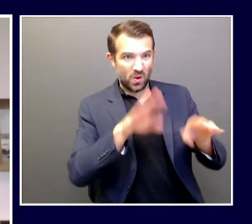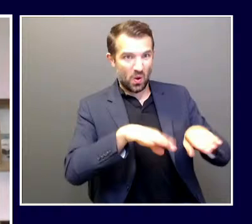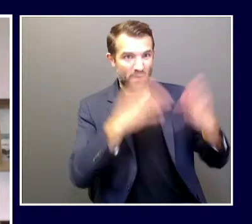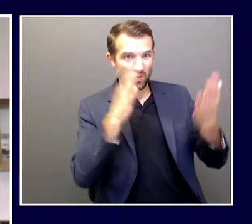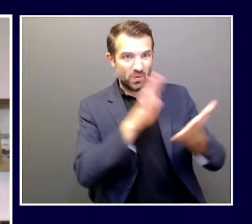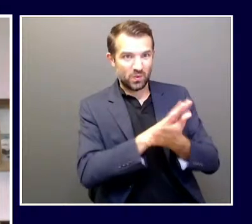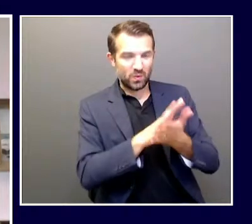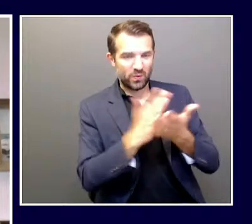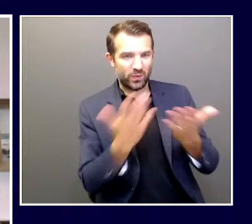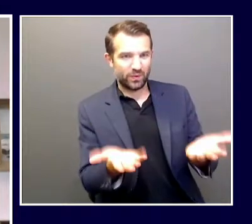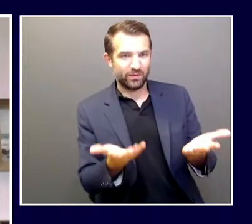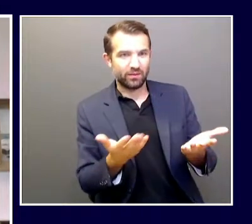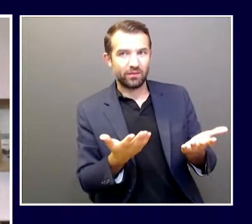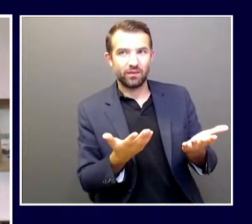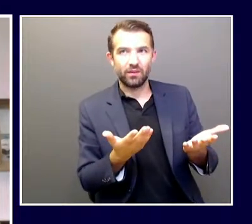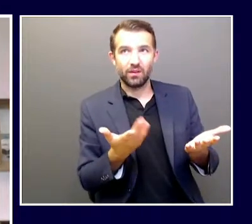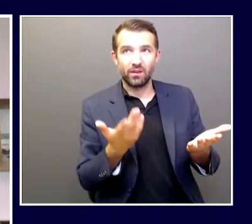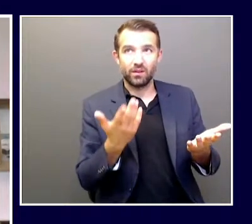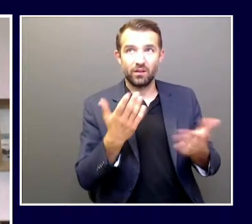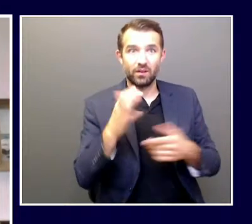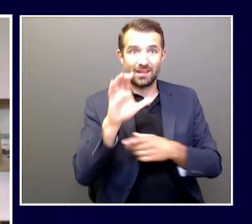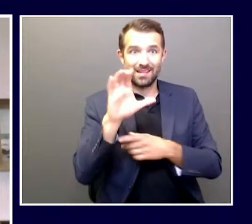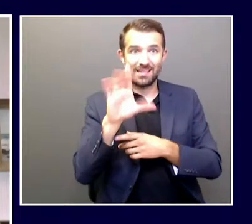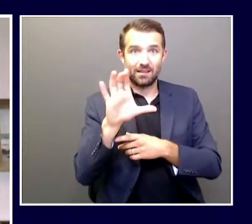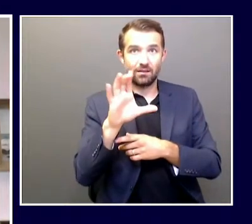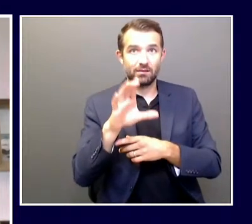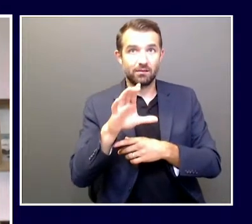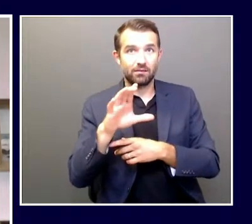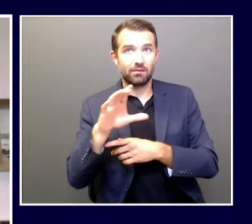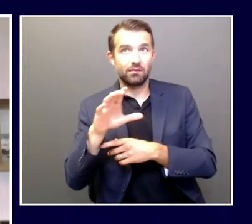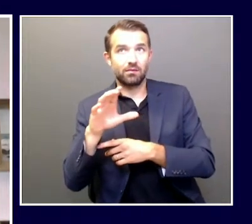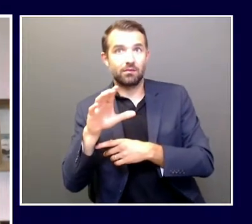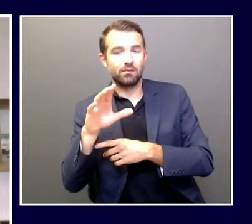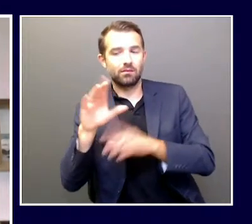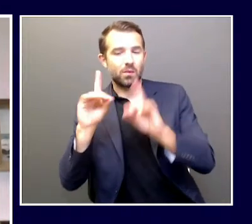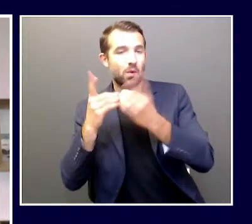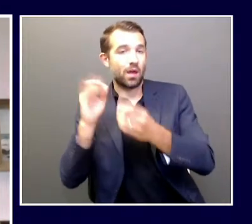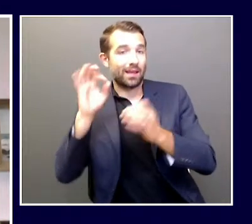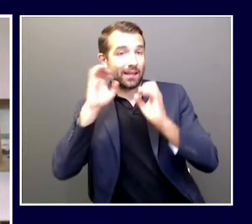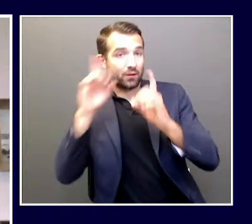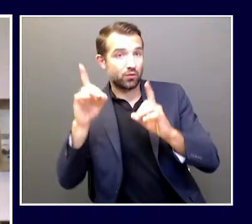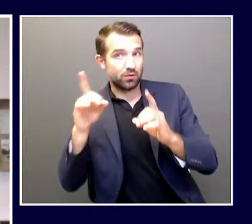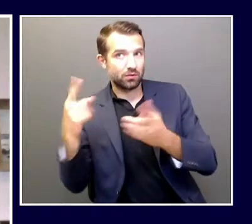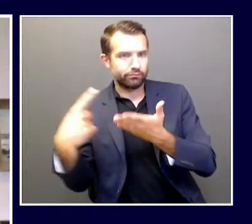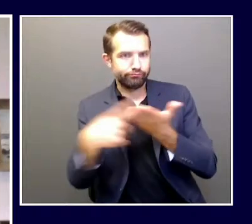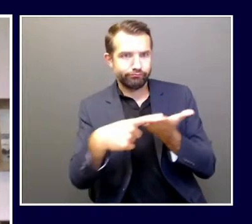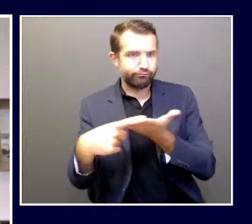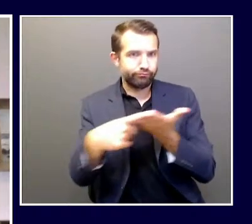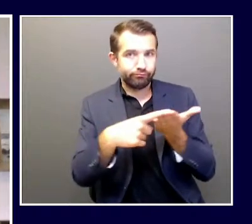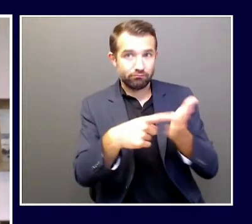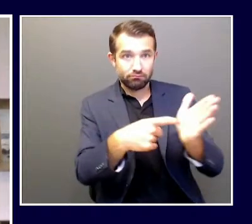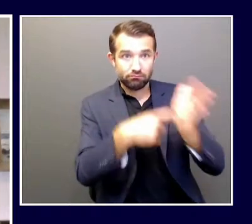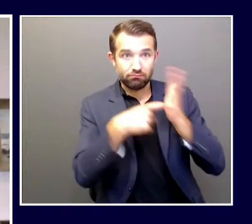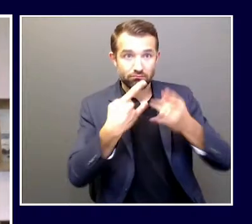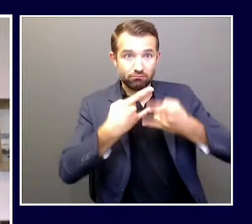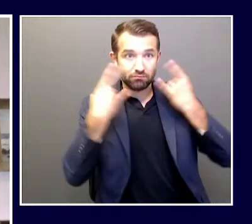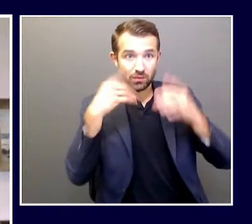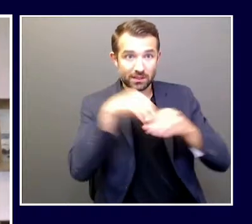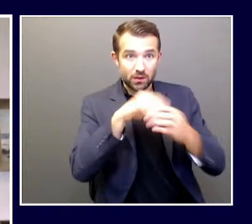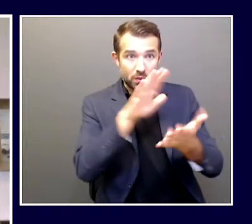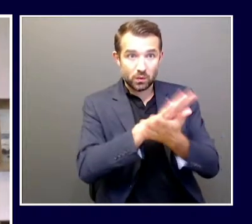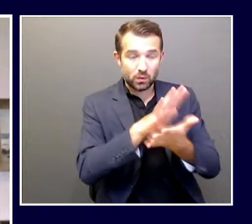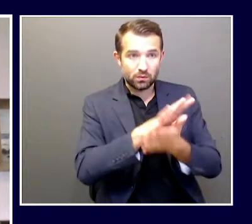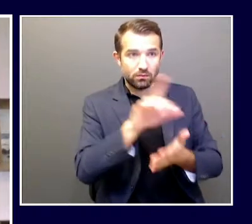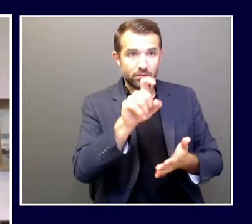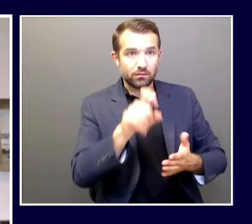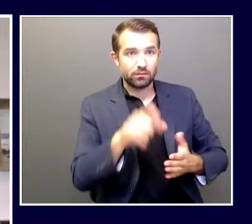Department of Education to re-implement some type of mask mandate within schools? Well, Corey, thank you. And